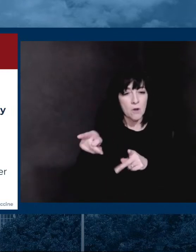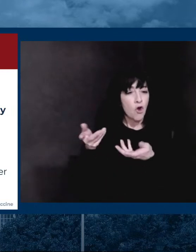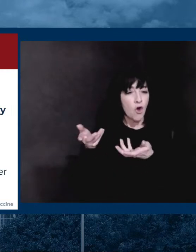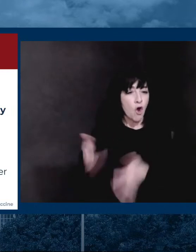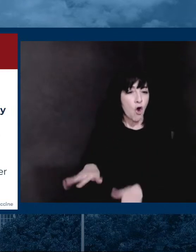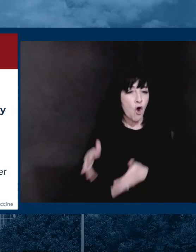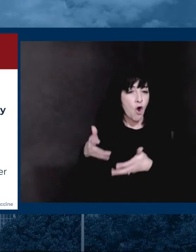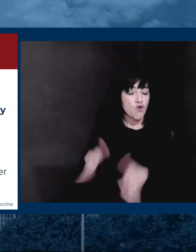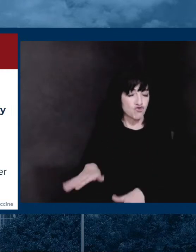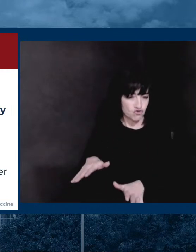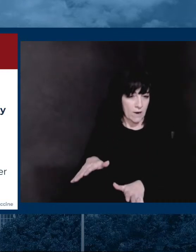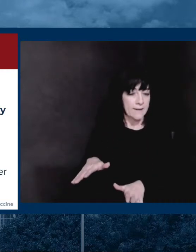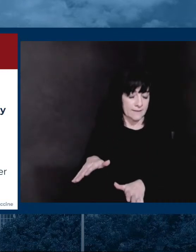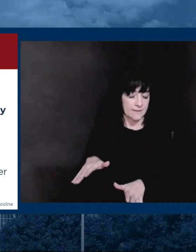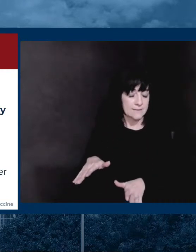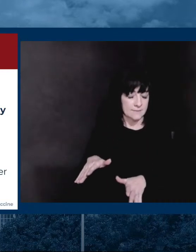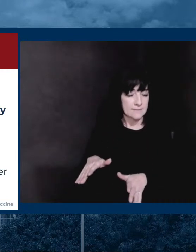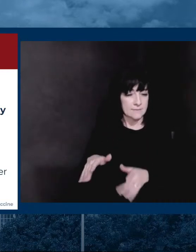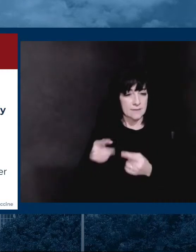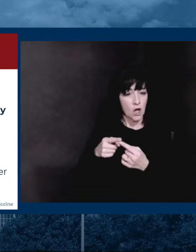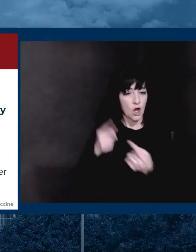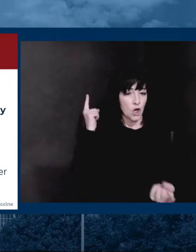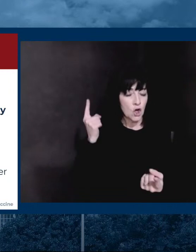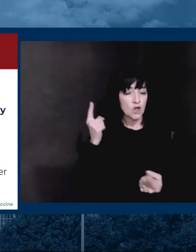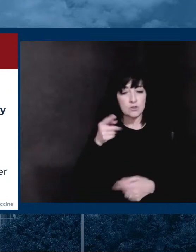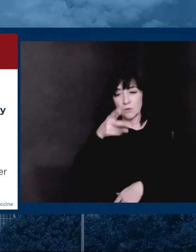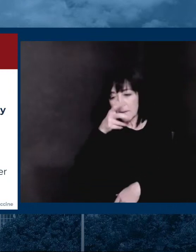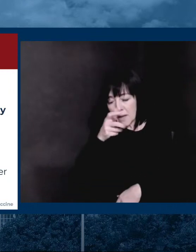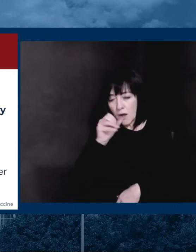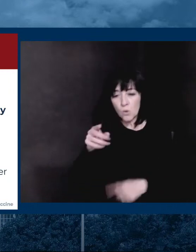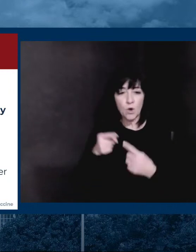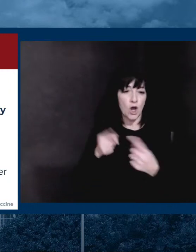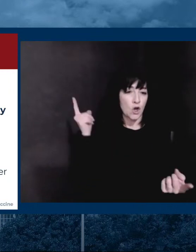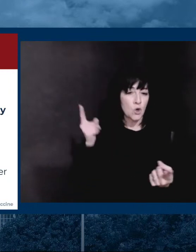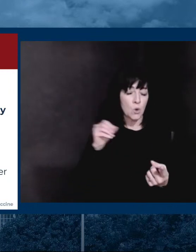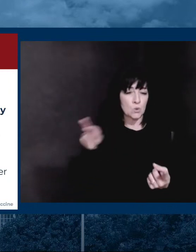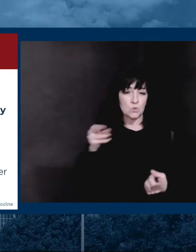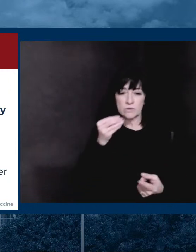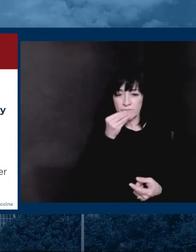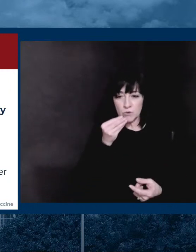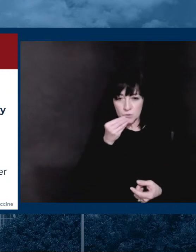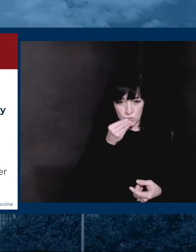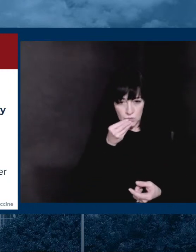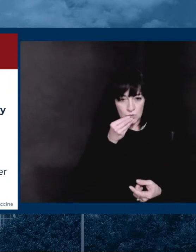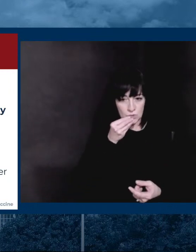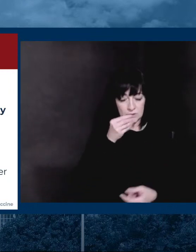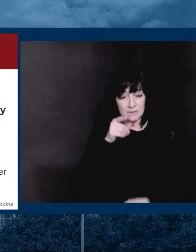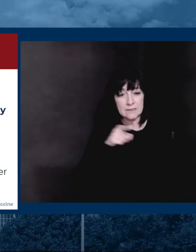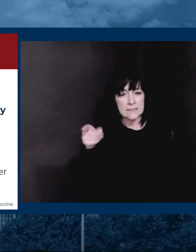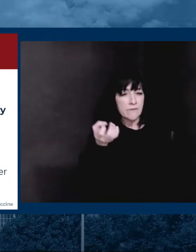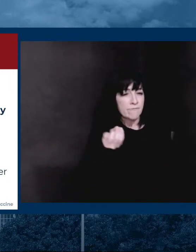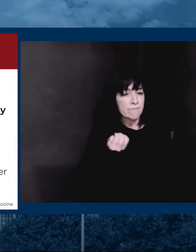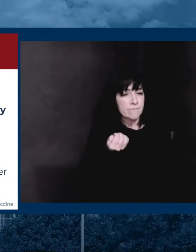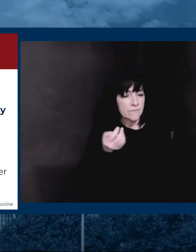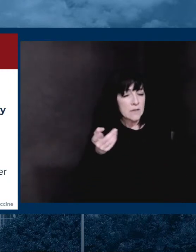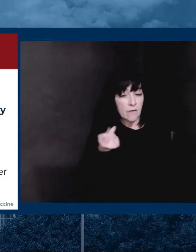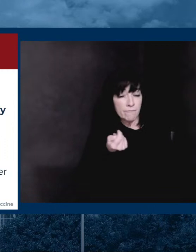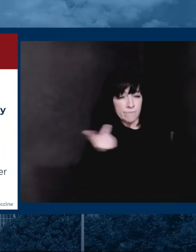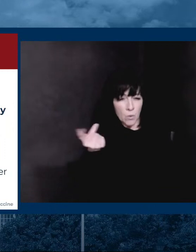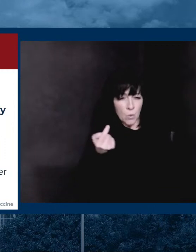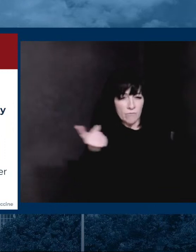required hospitalizations. And if you look at the total of all individuals vaccinated up to January 6th, it